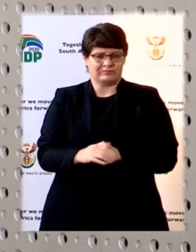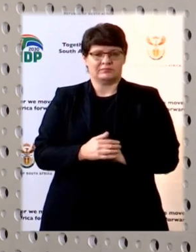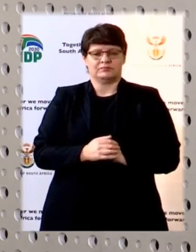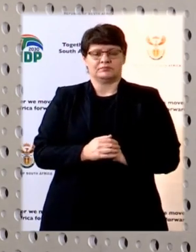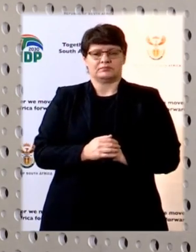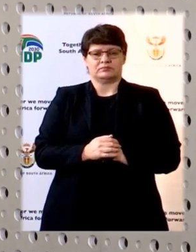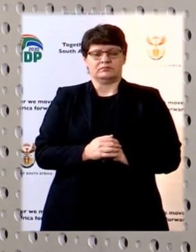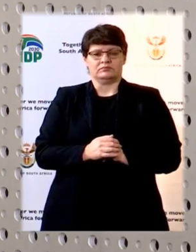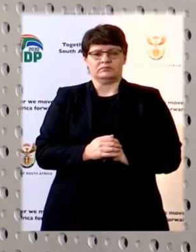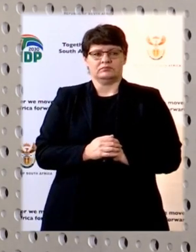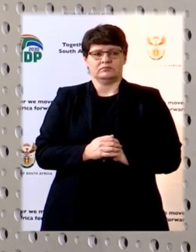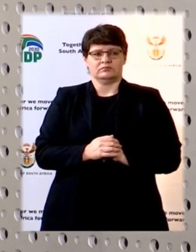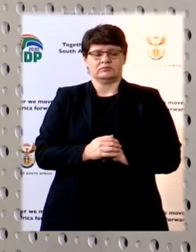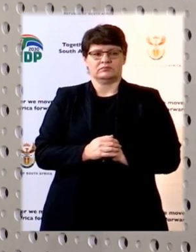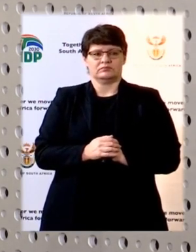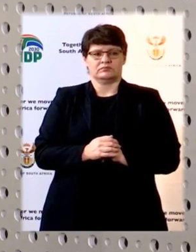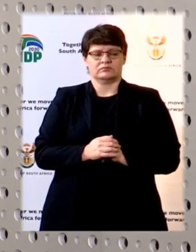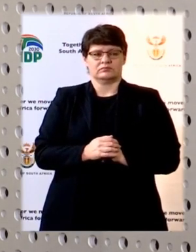call.